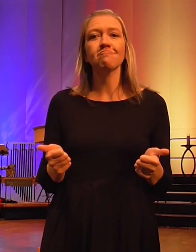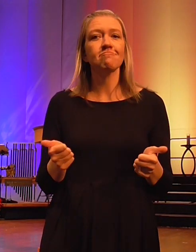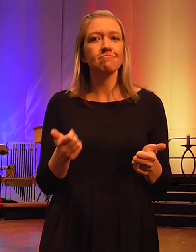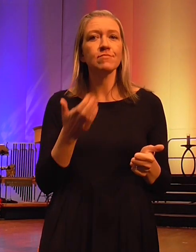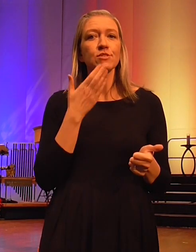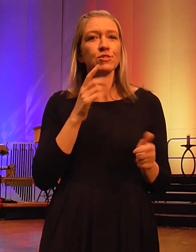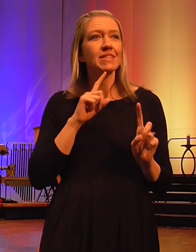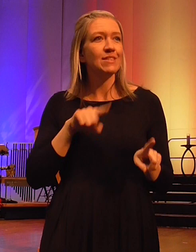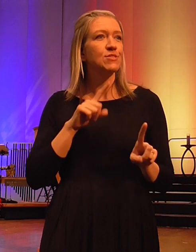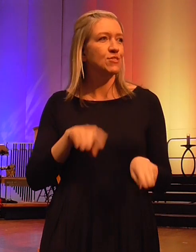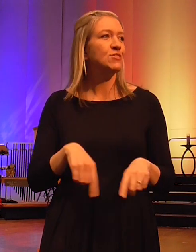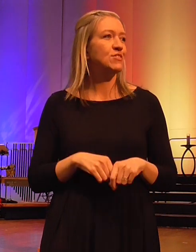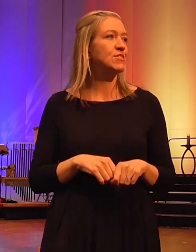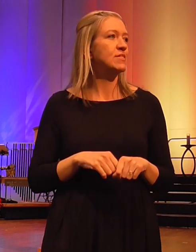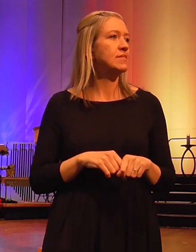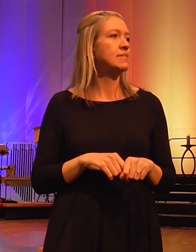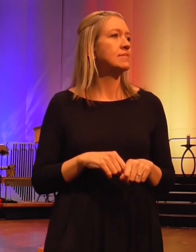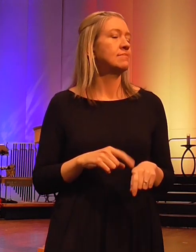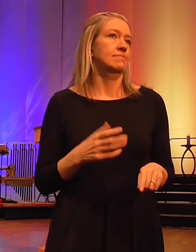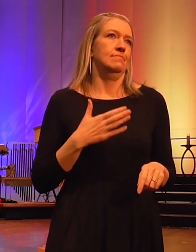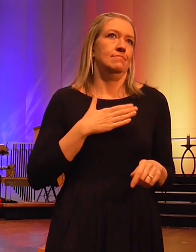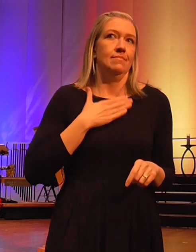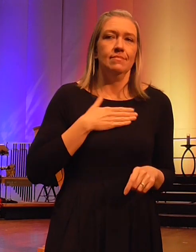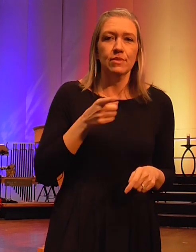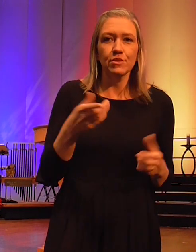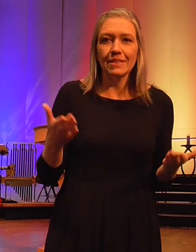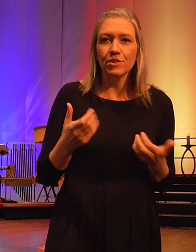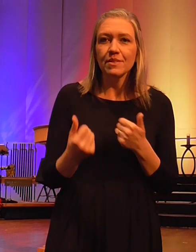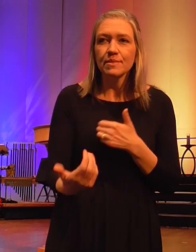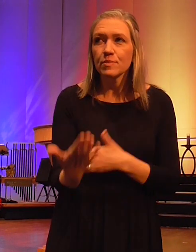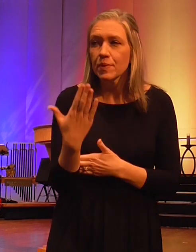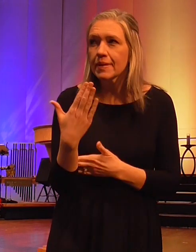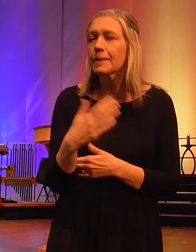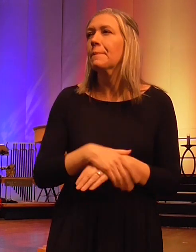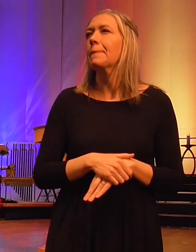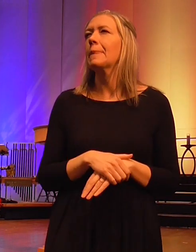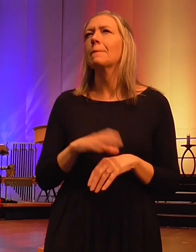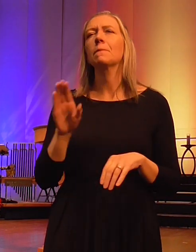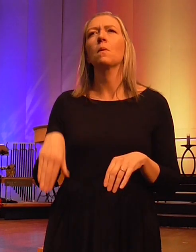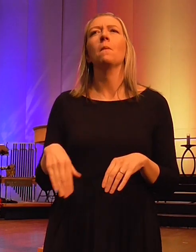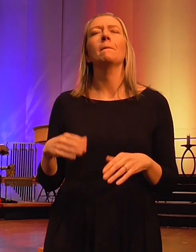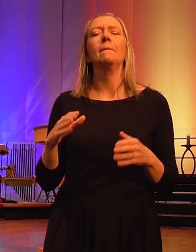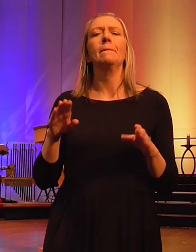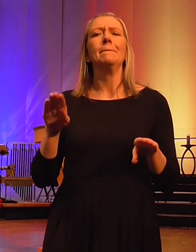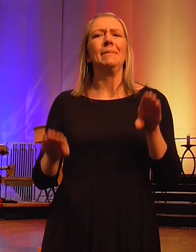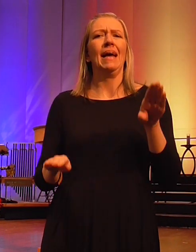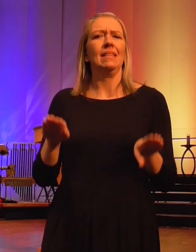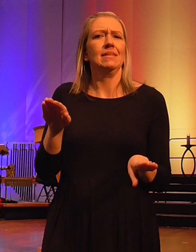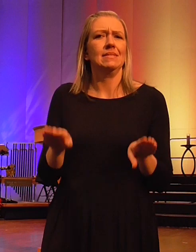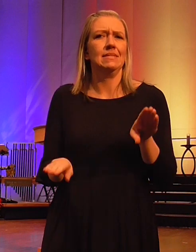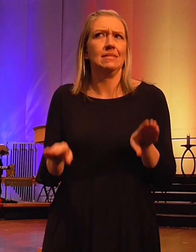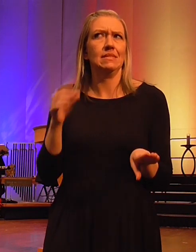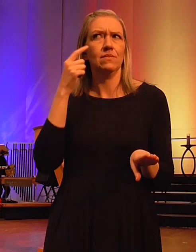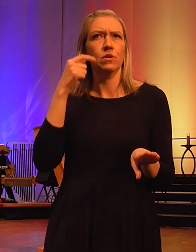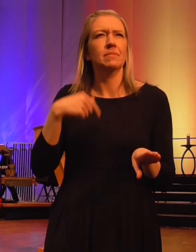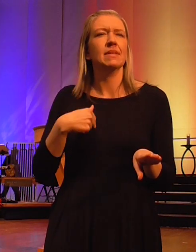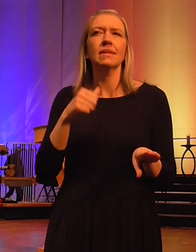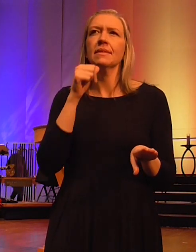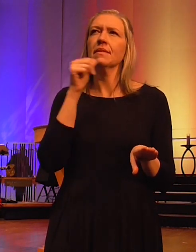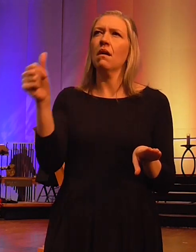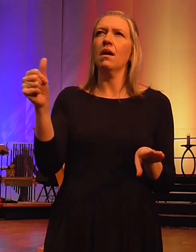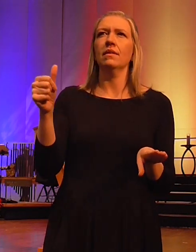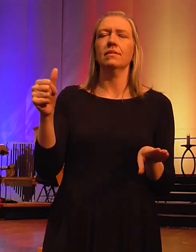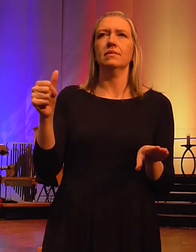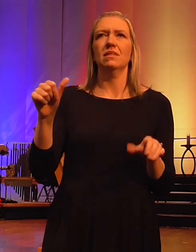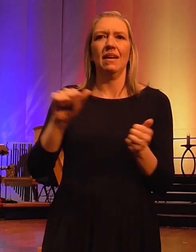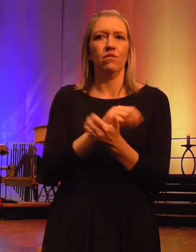Good answers. But we're so glad you're here this morning. You know, balance to me isn't the state of having all things